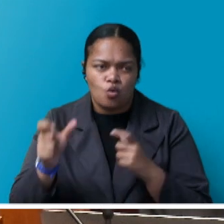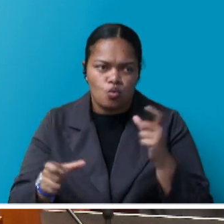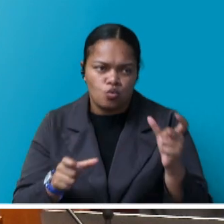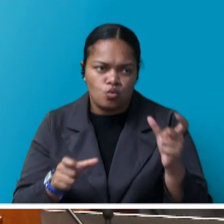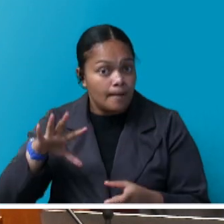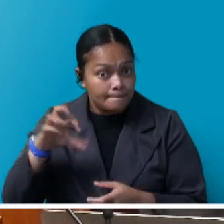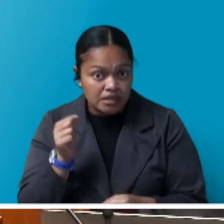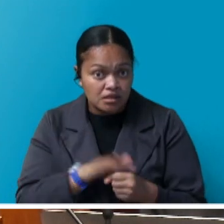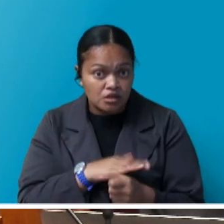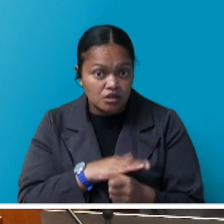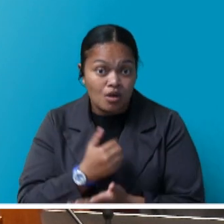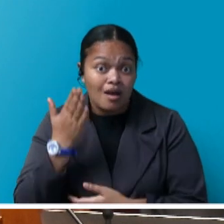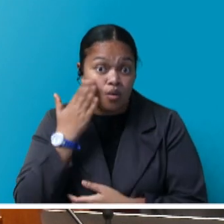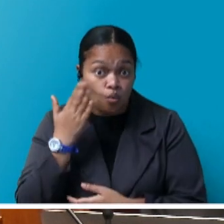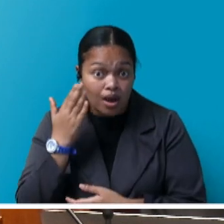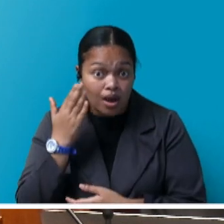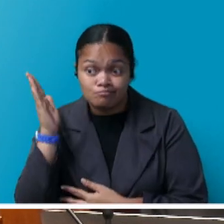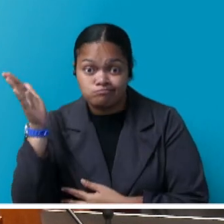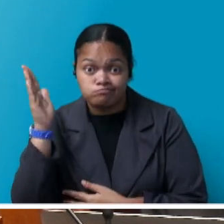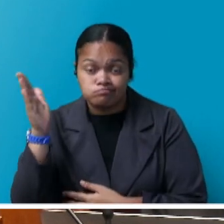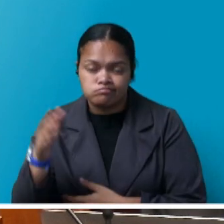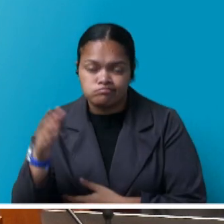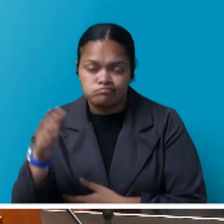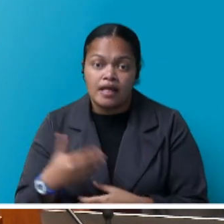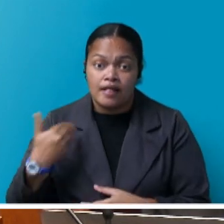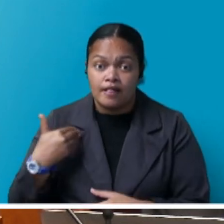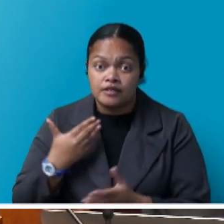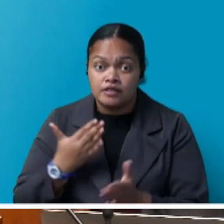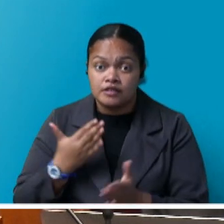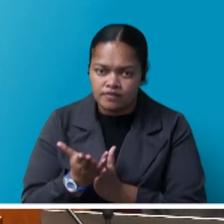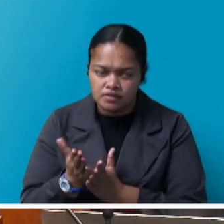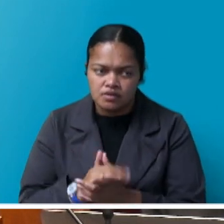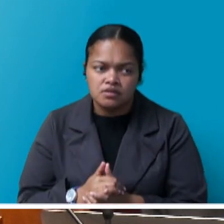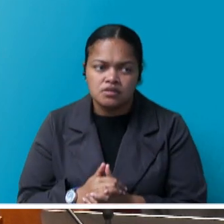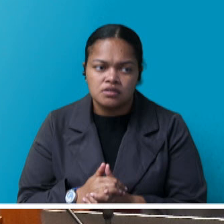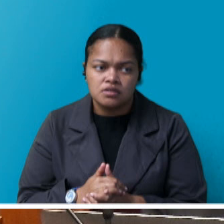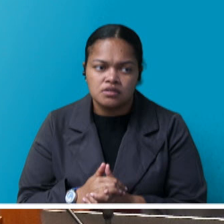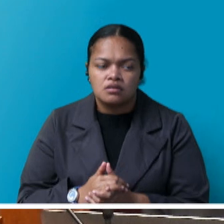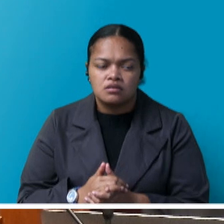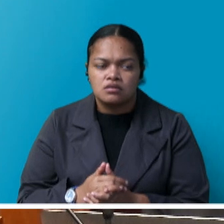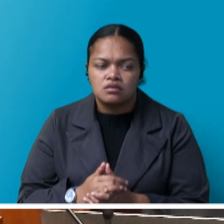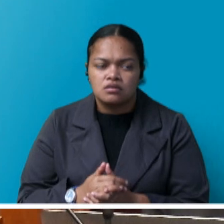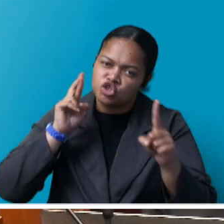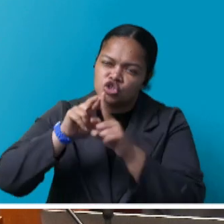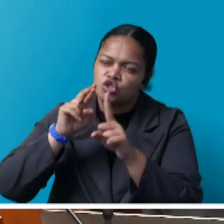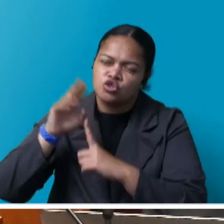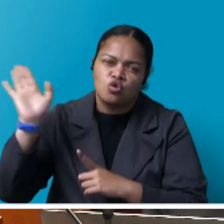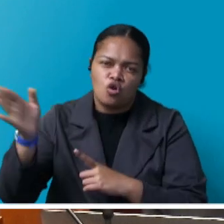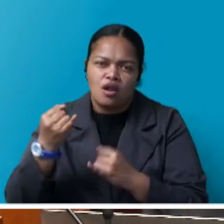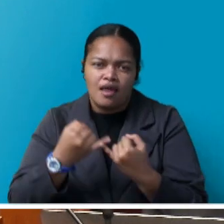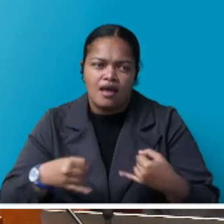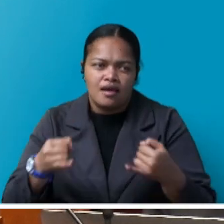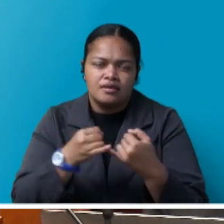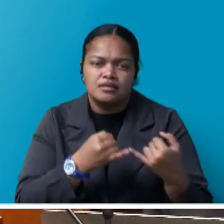must ensure that awareness campaigns and healthcare services are not confined to urban areas, but reaches every village and island